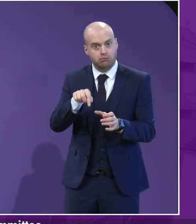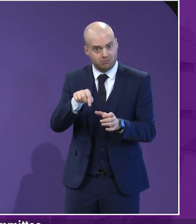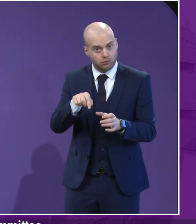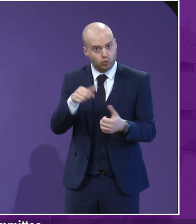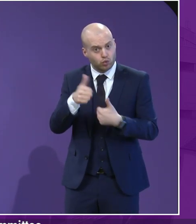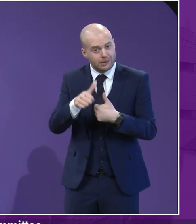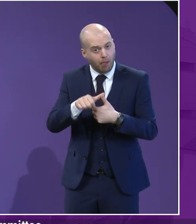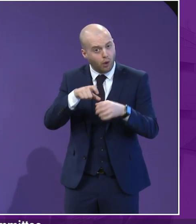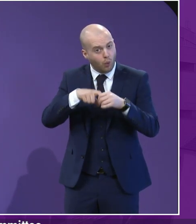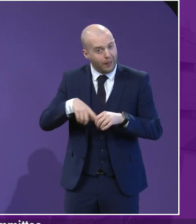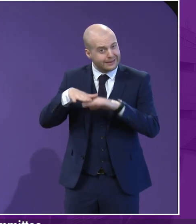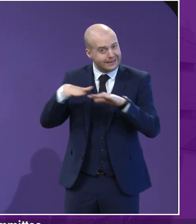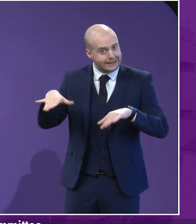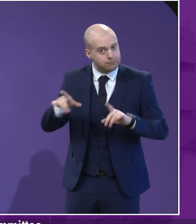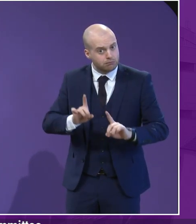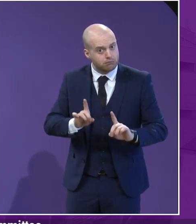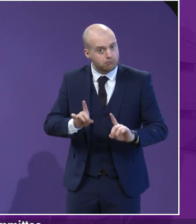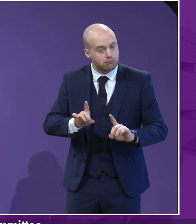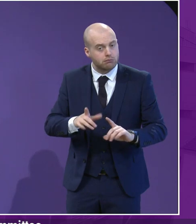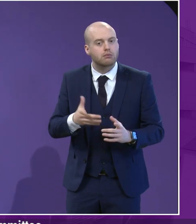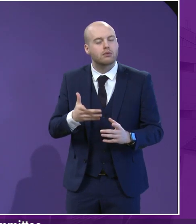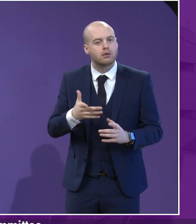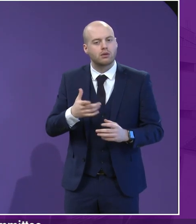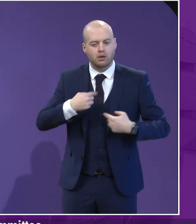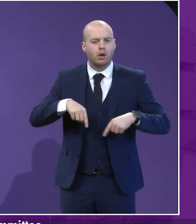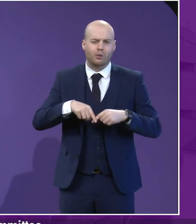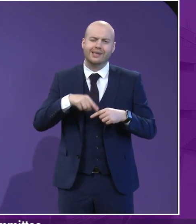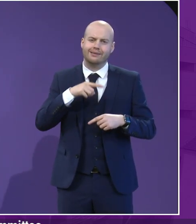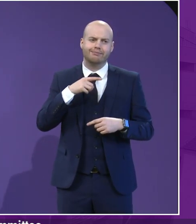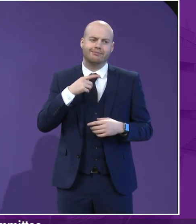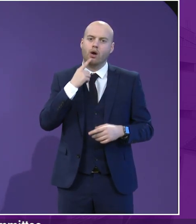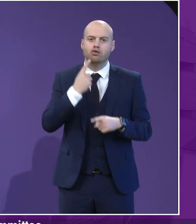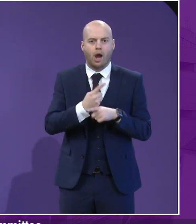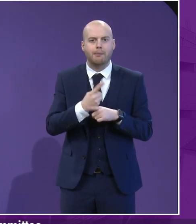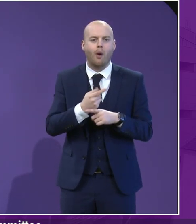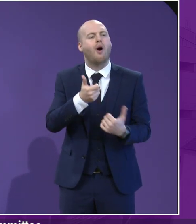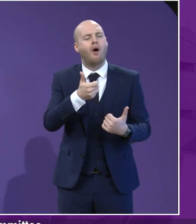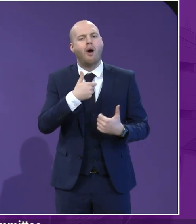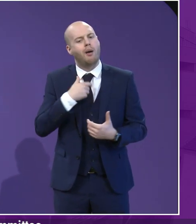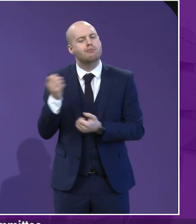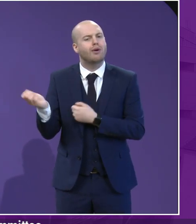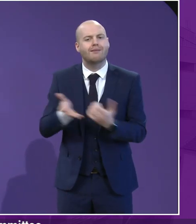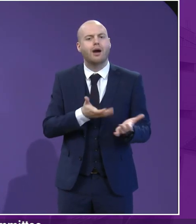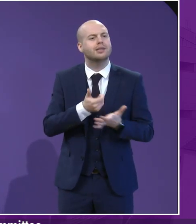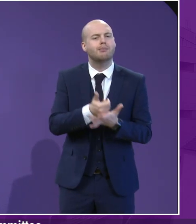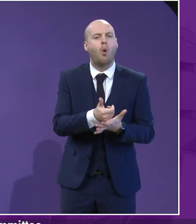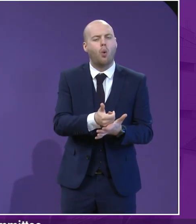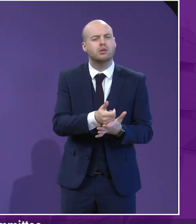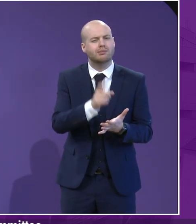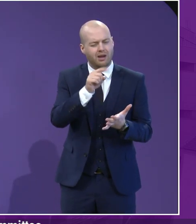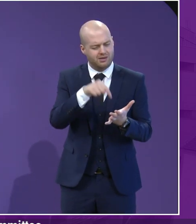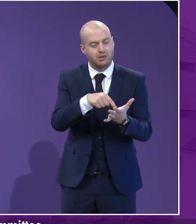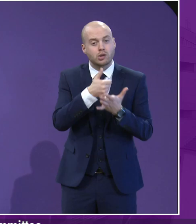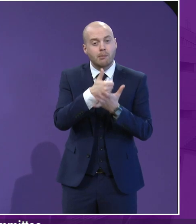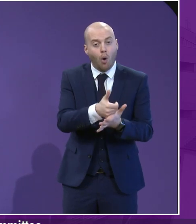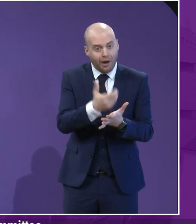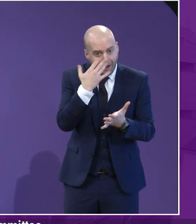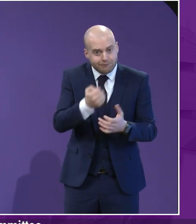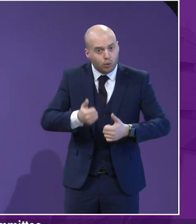kinds of issues. Seems to me that both for BSL users and for disabled students across the board, there are a